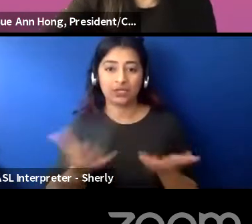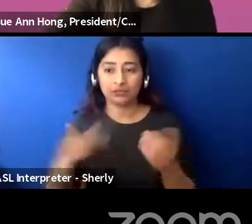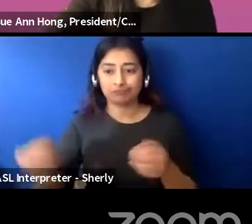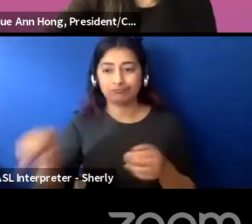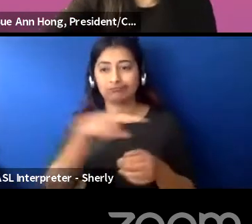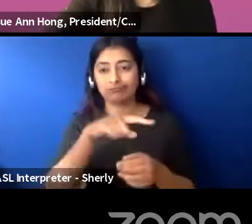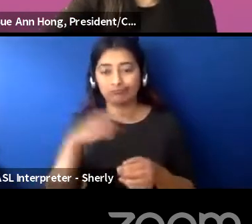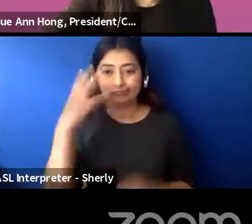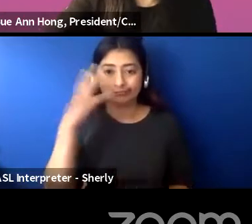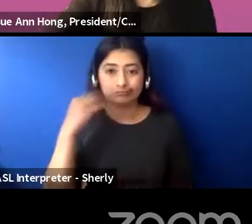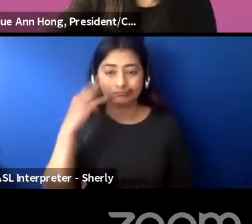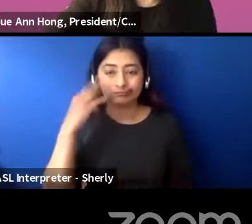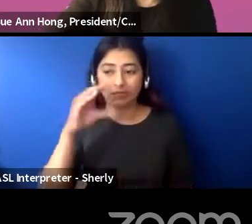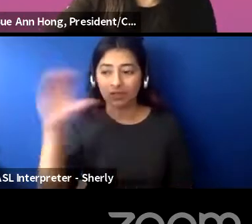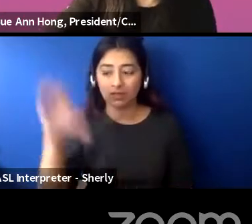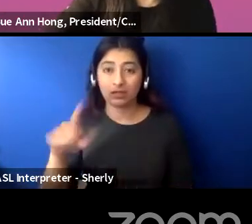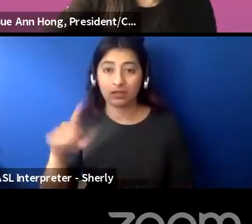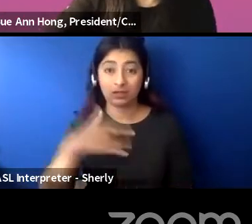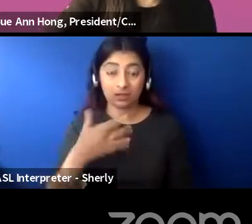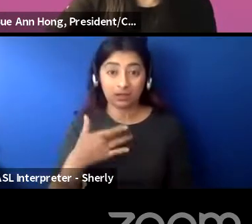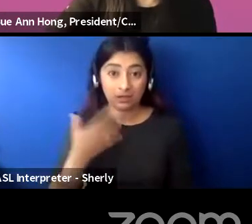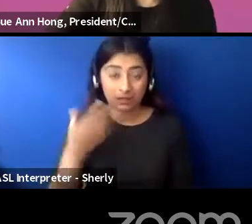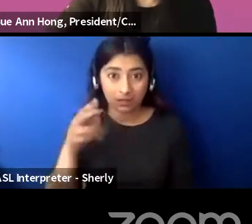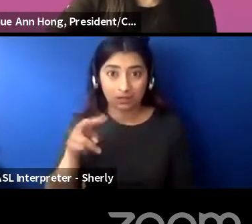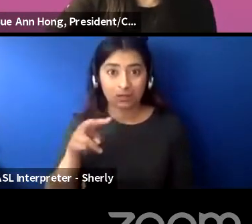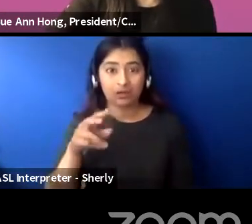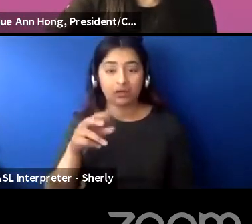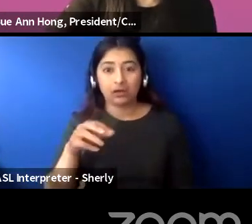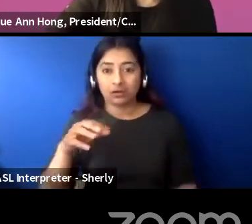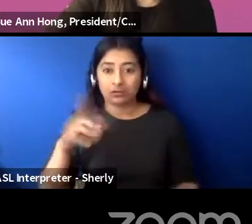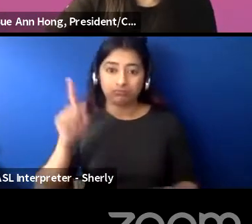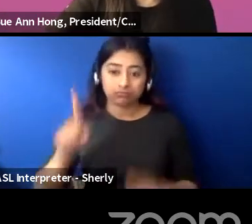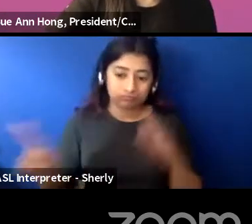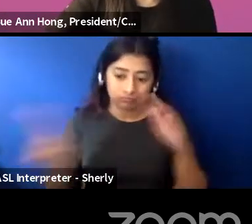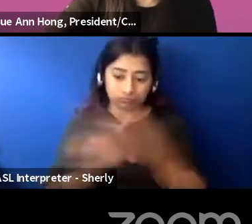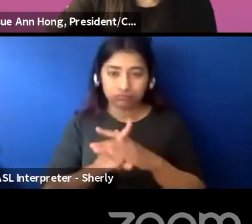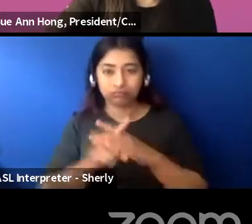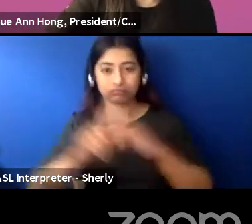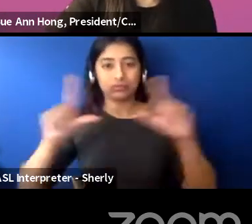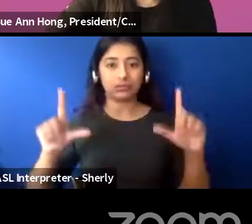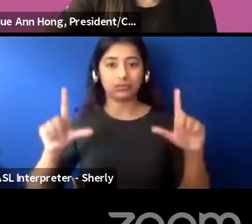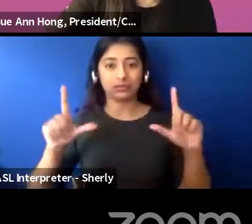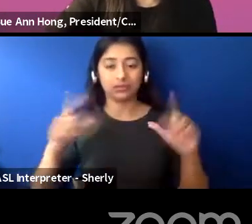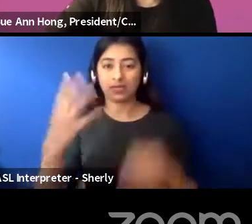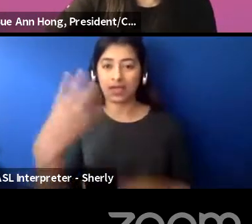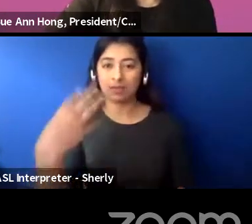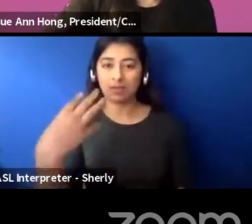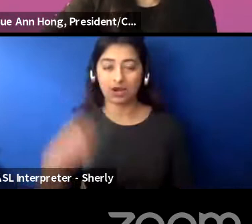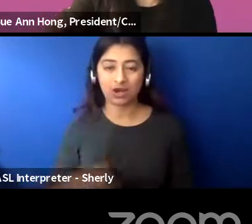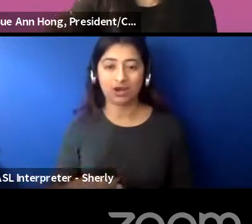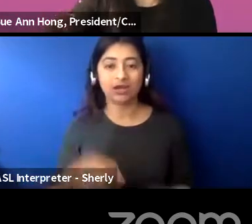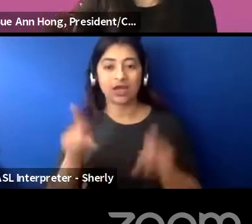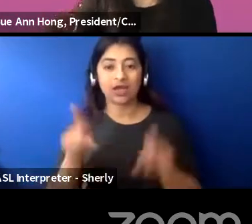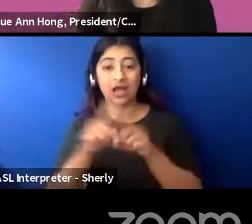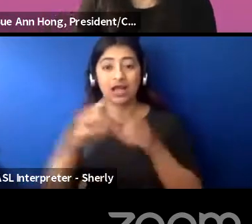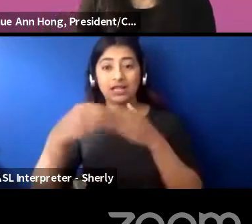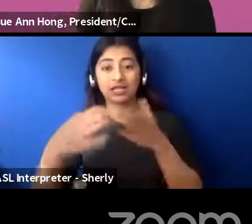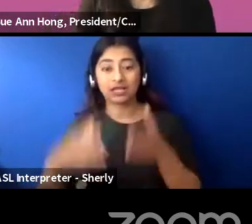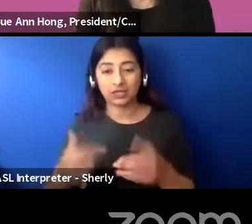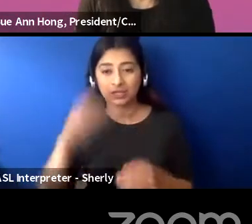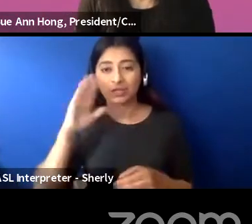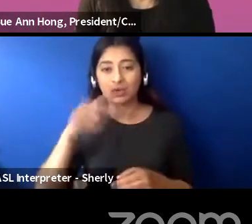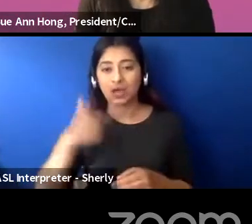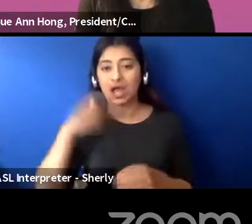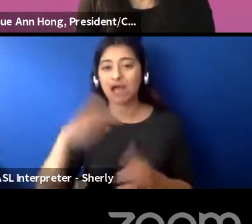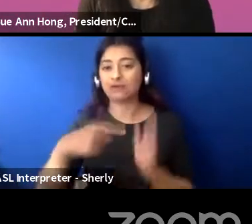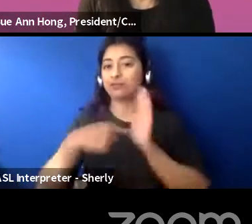fatigue. Like, you feel like you're on stage every day, you have to show up on camera, and as a leader, I know that I need to model the